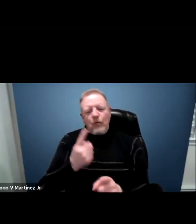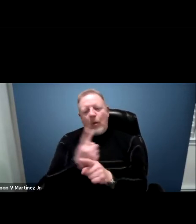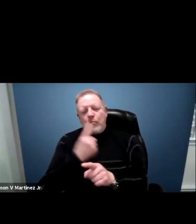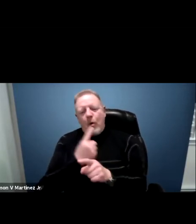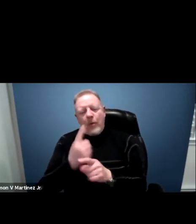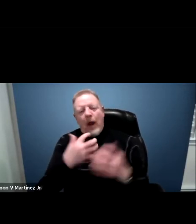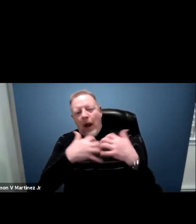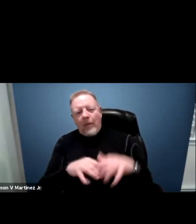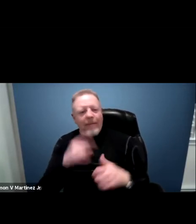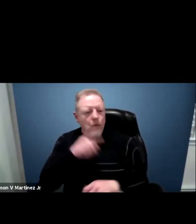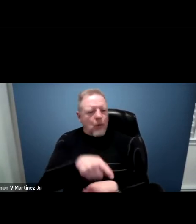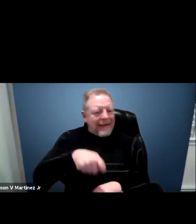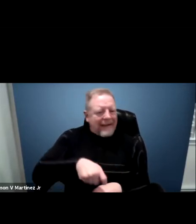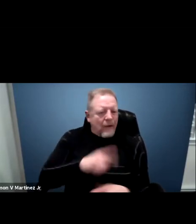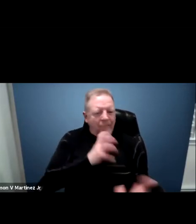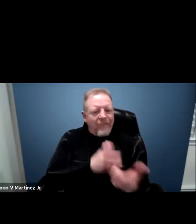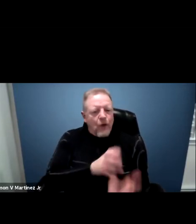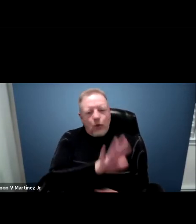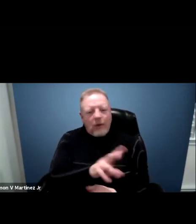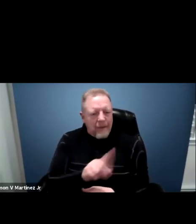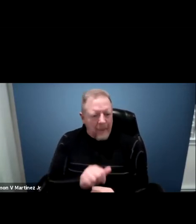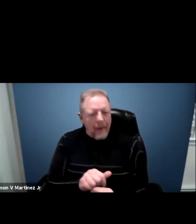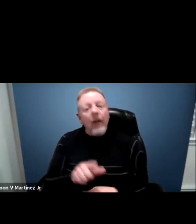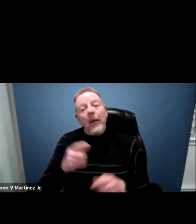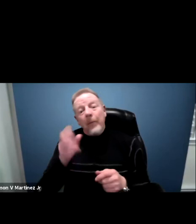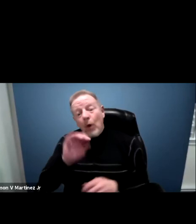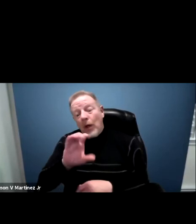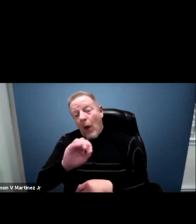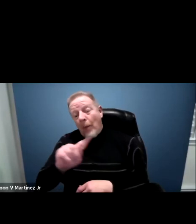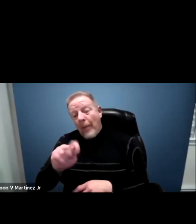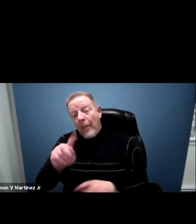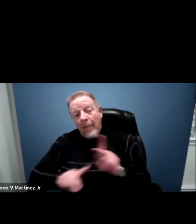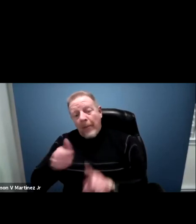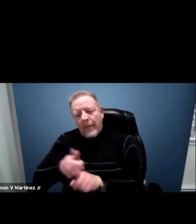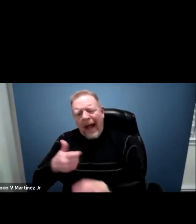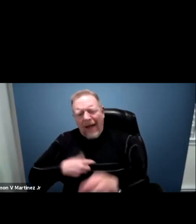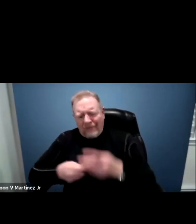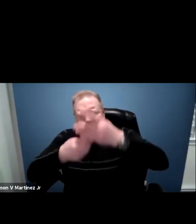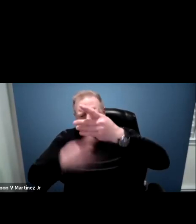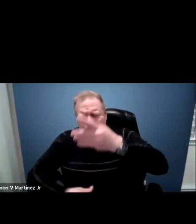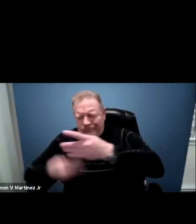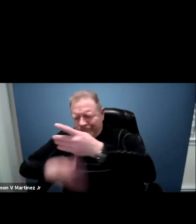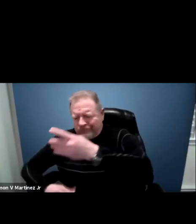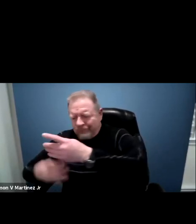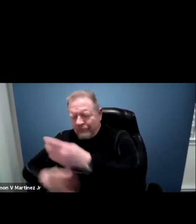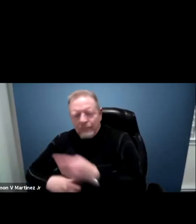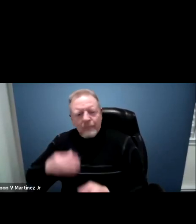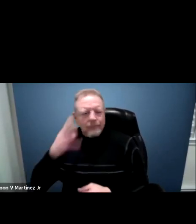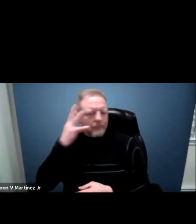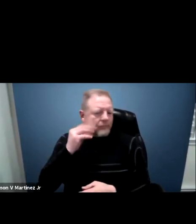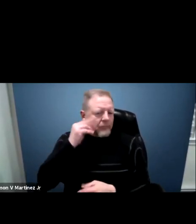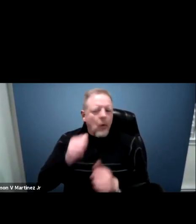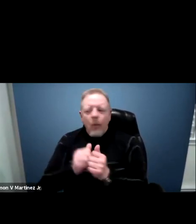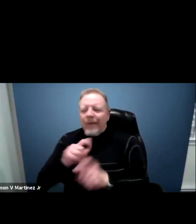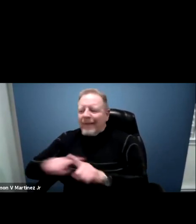occupational therapists have a whole repertoire of ideas and assistive technology that can help people